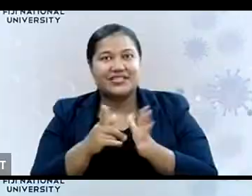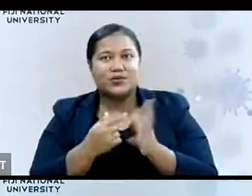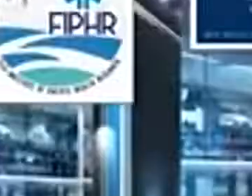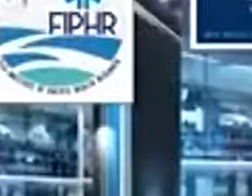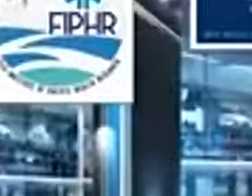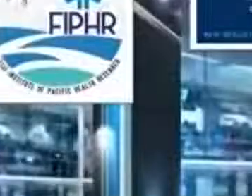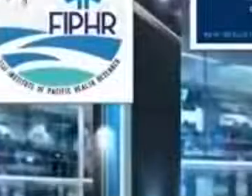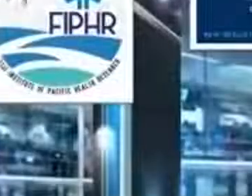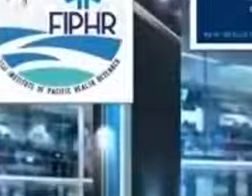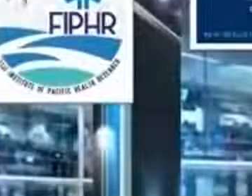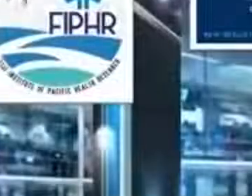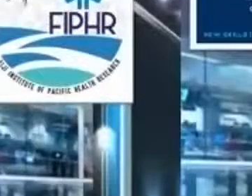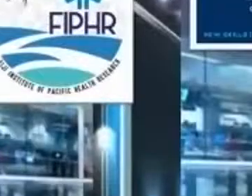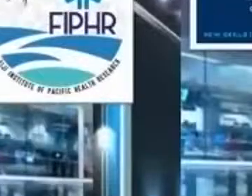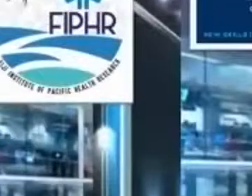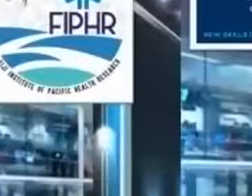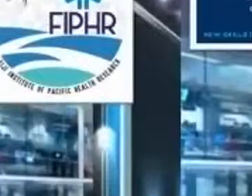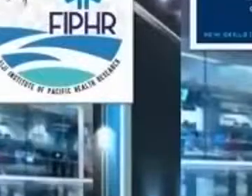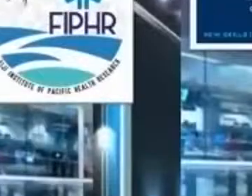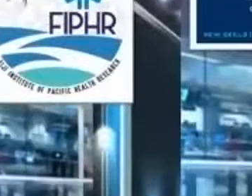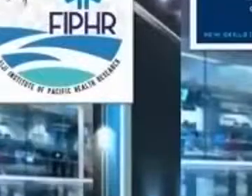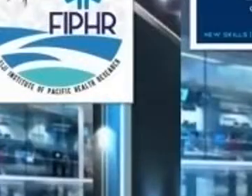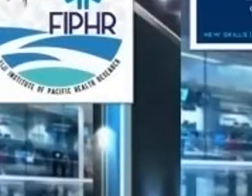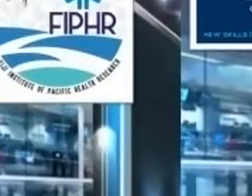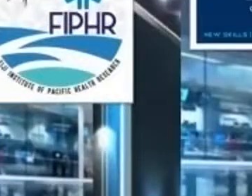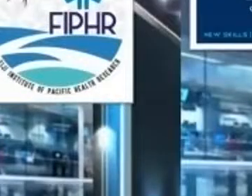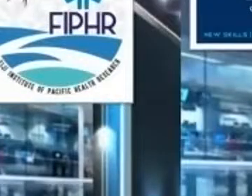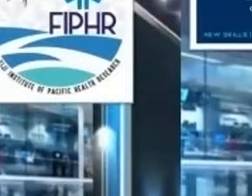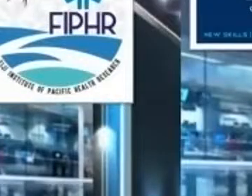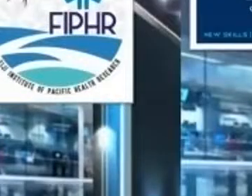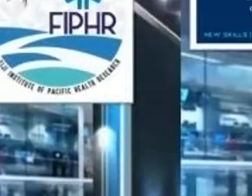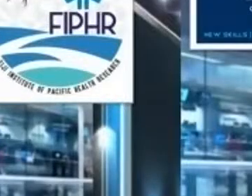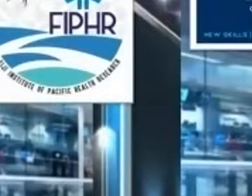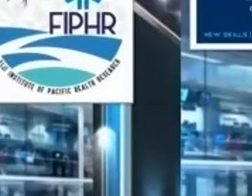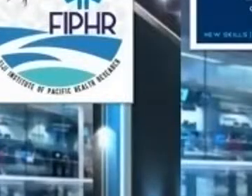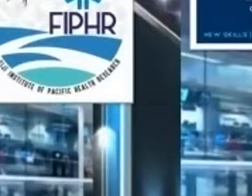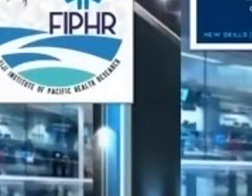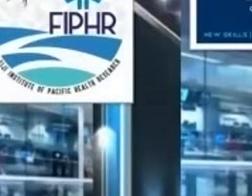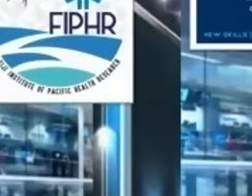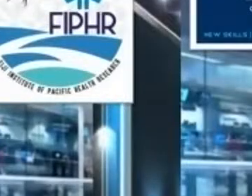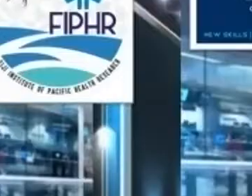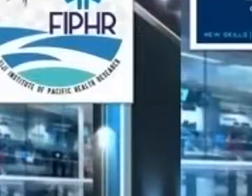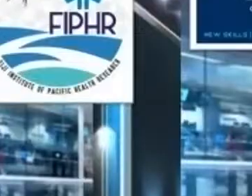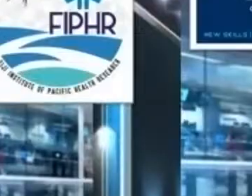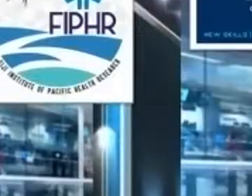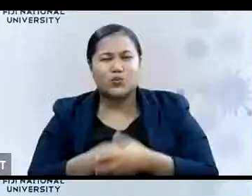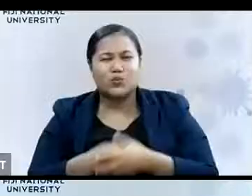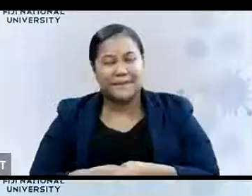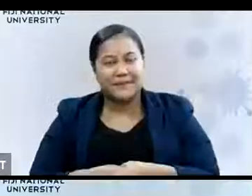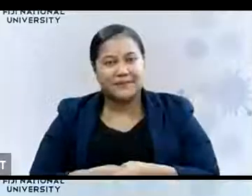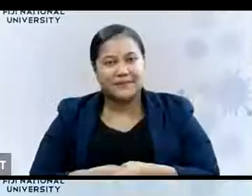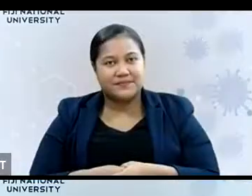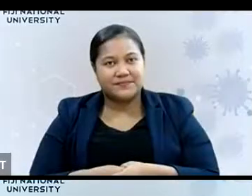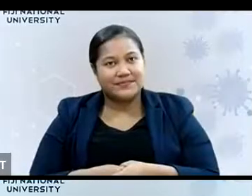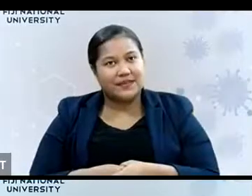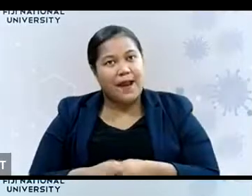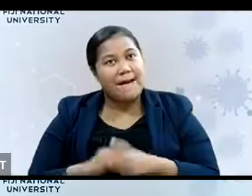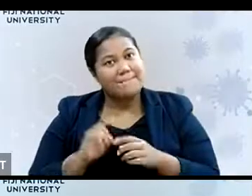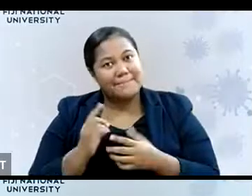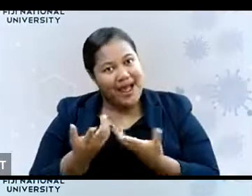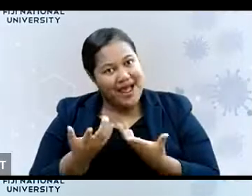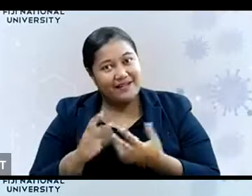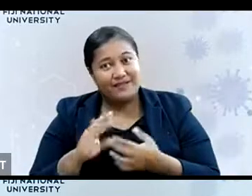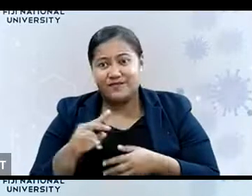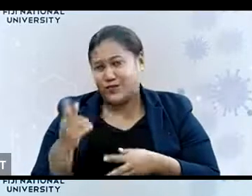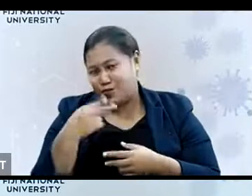caught up on us. There's still a list of questions that we haven't answered. And so, unfortunately, to those of you